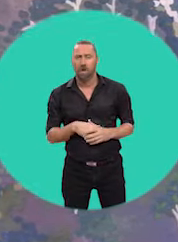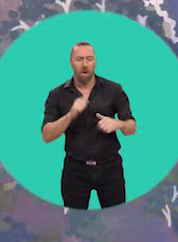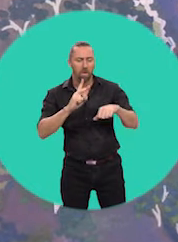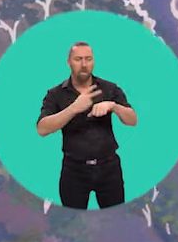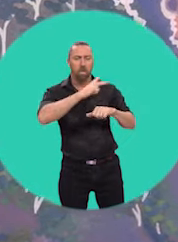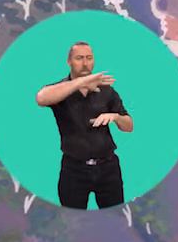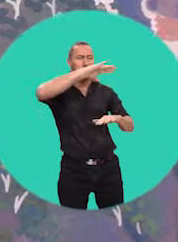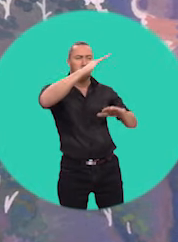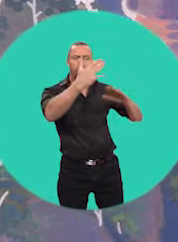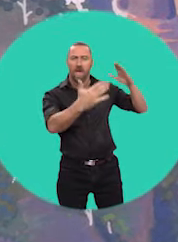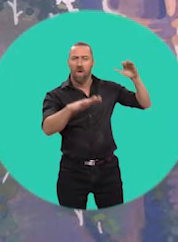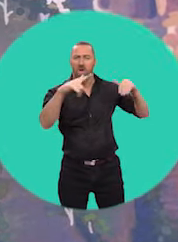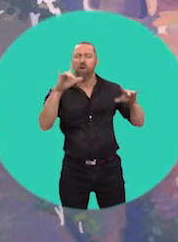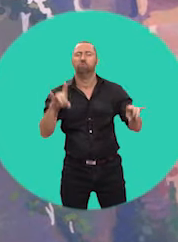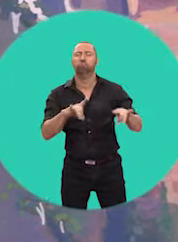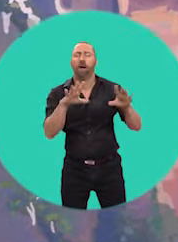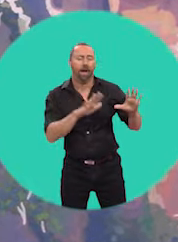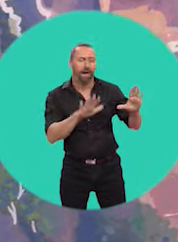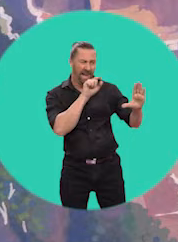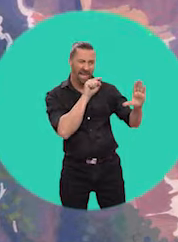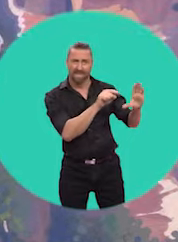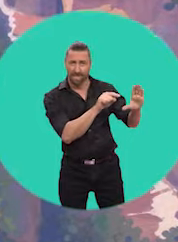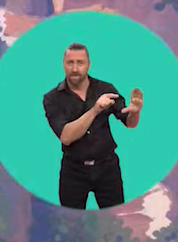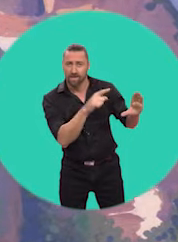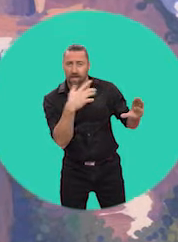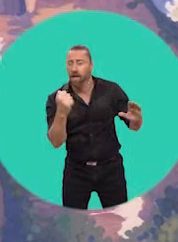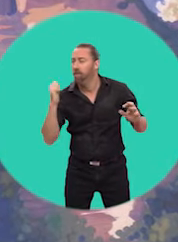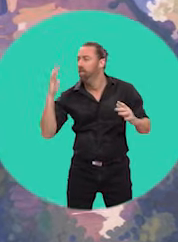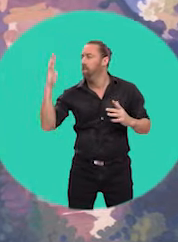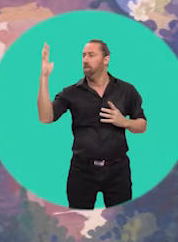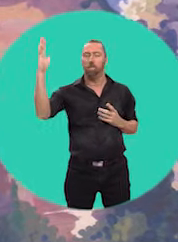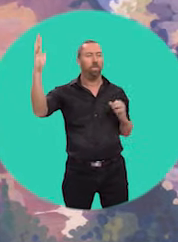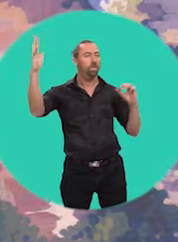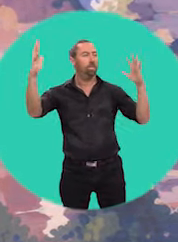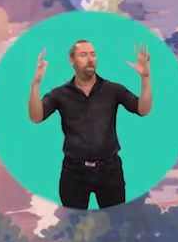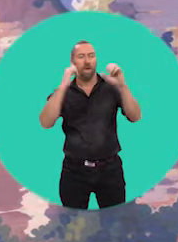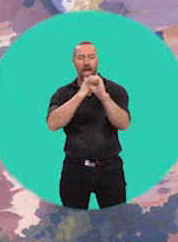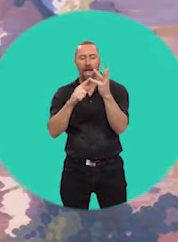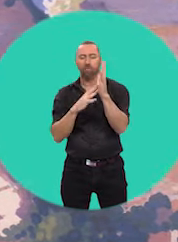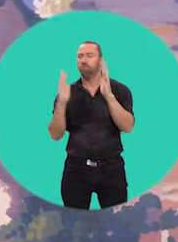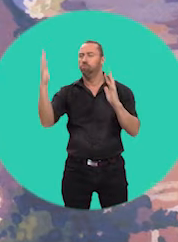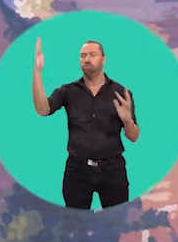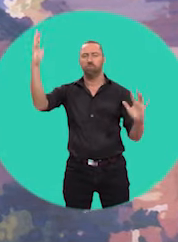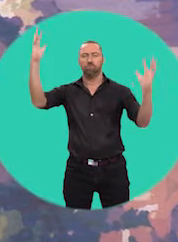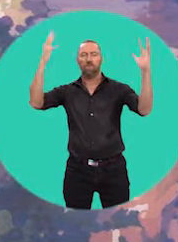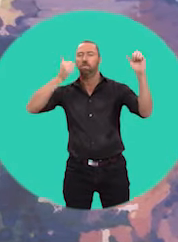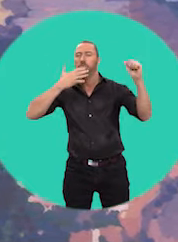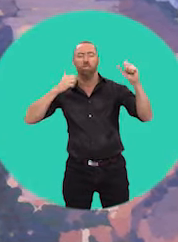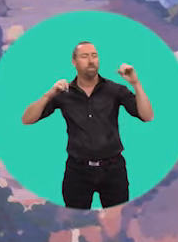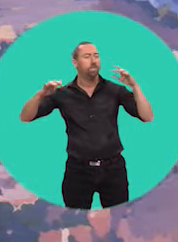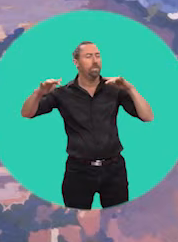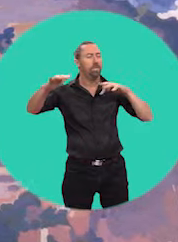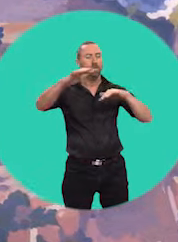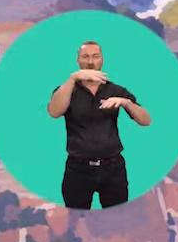In the Blue Mountains in Australia, where gum trees breathe a blue-tinged mist of eucalyptus, there lived a